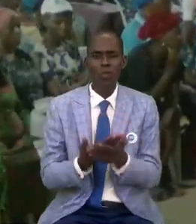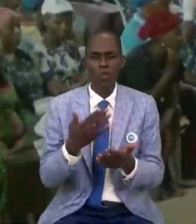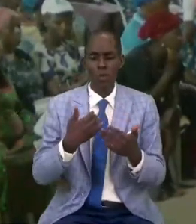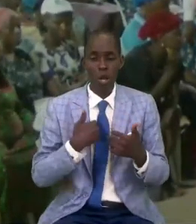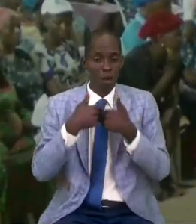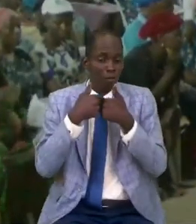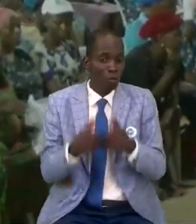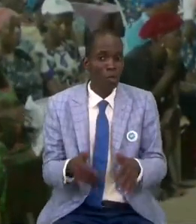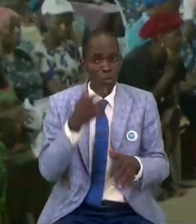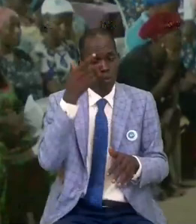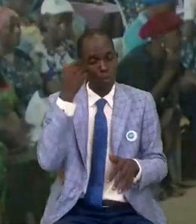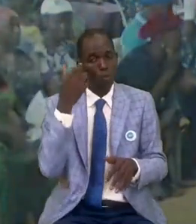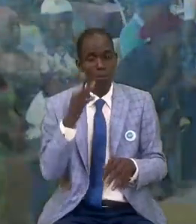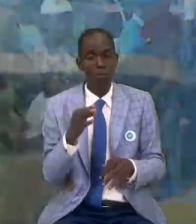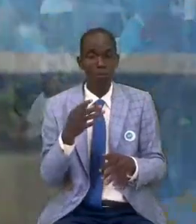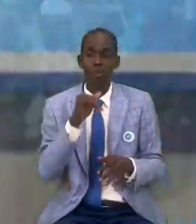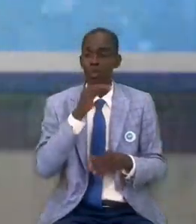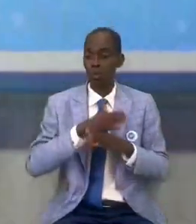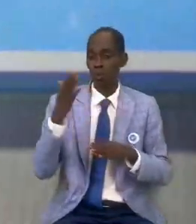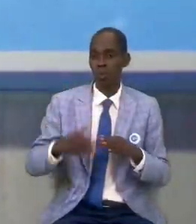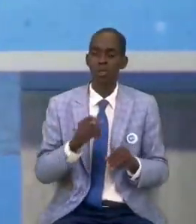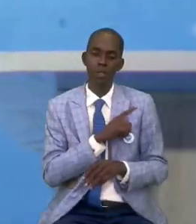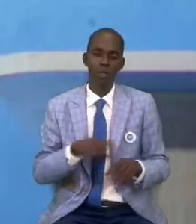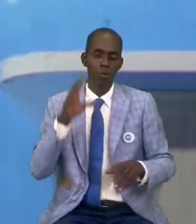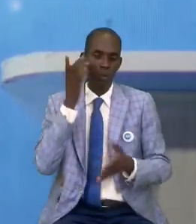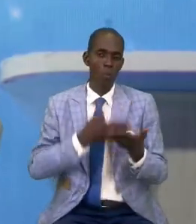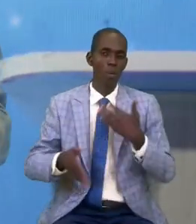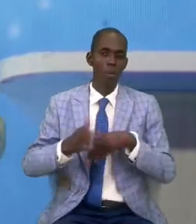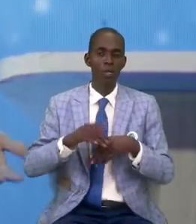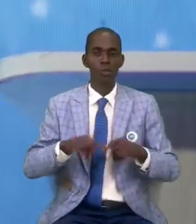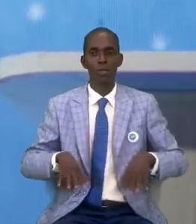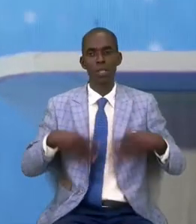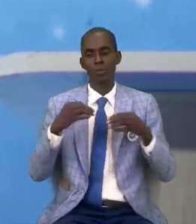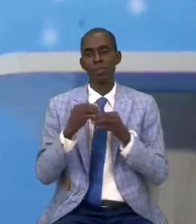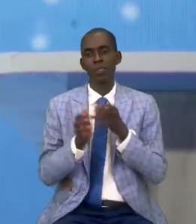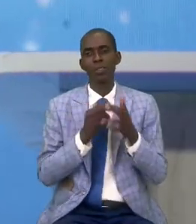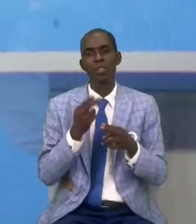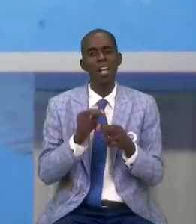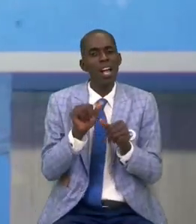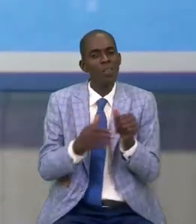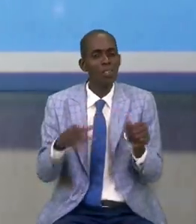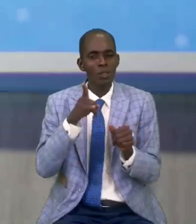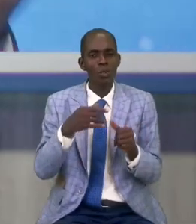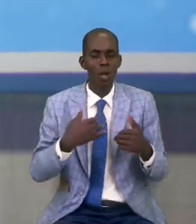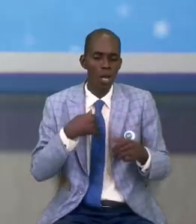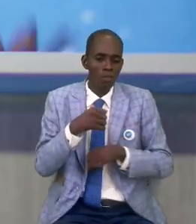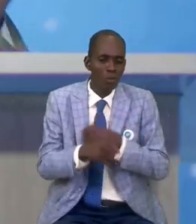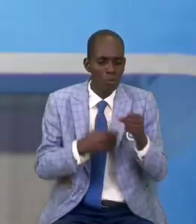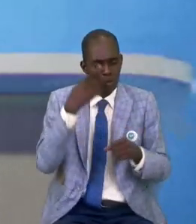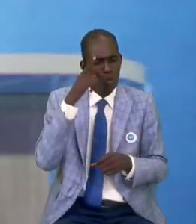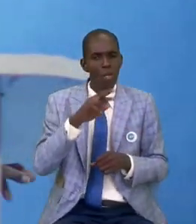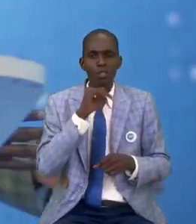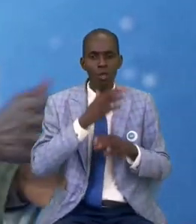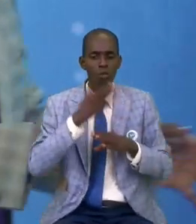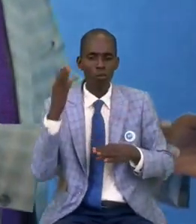that we have suffered because we are undone and because of our lips, unclean heart, unclean